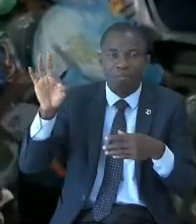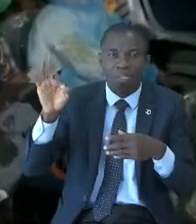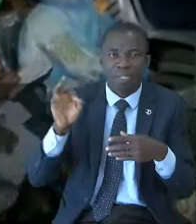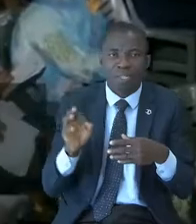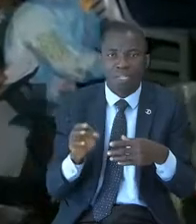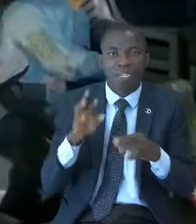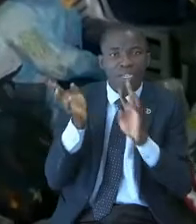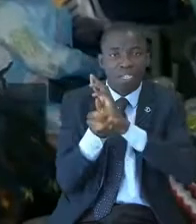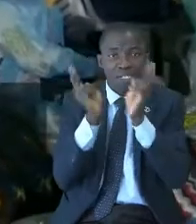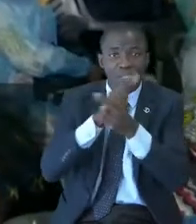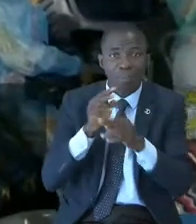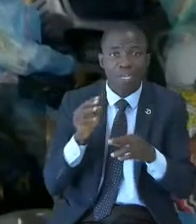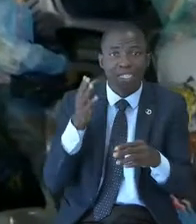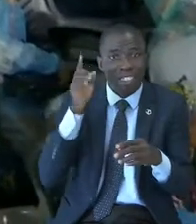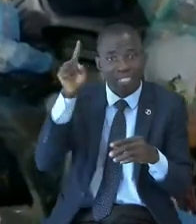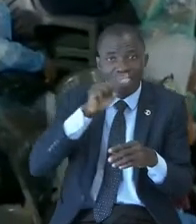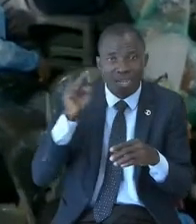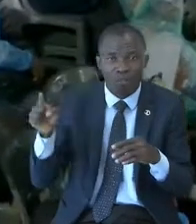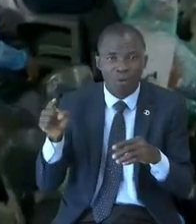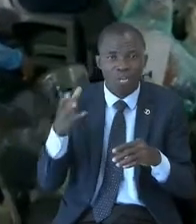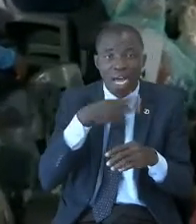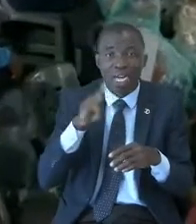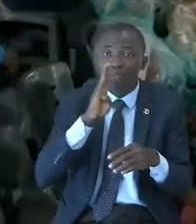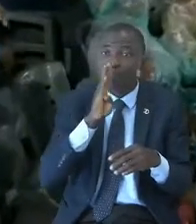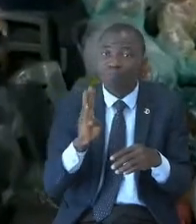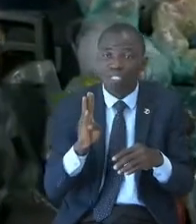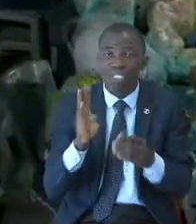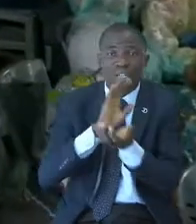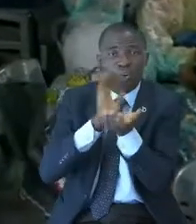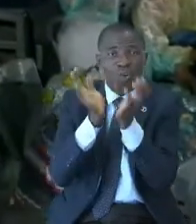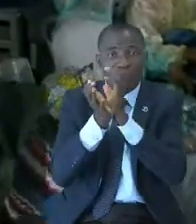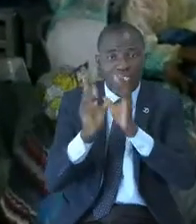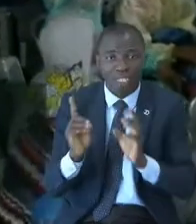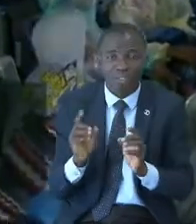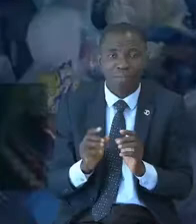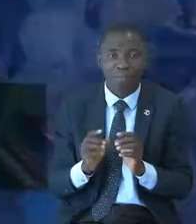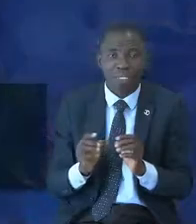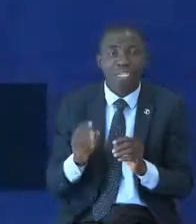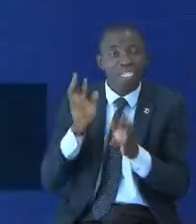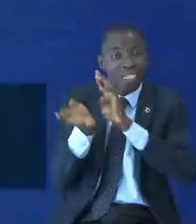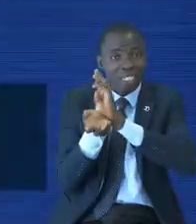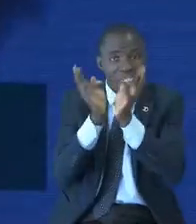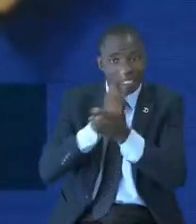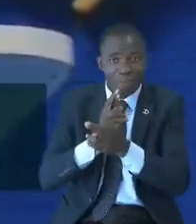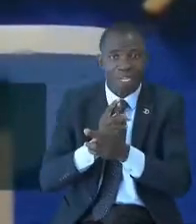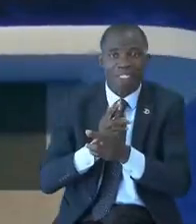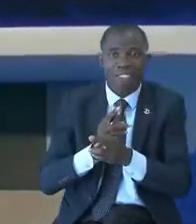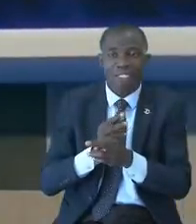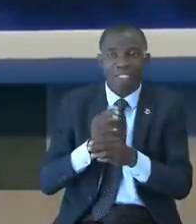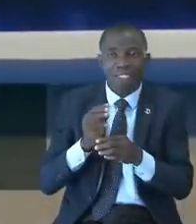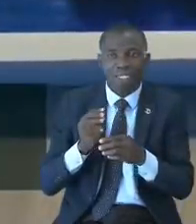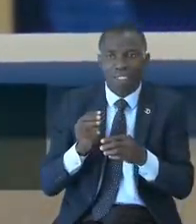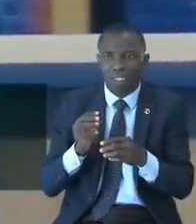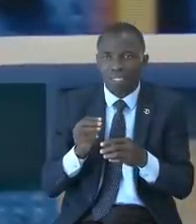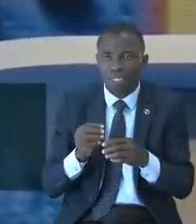19, repent ye therefore and be converted. Repent. I don't know